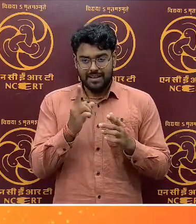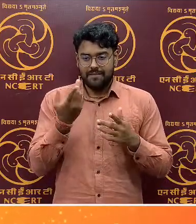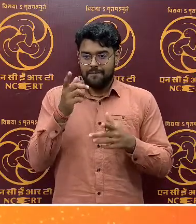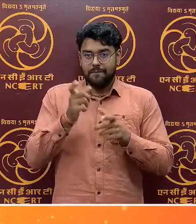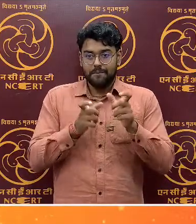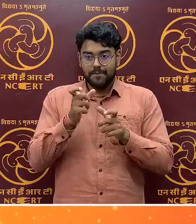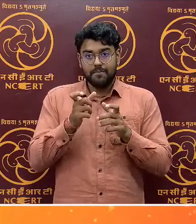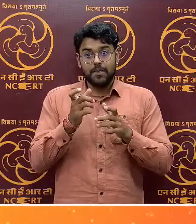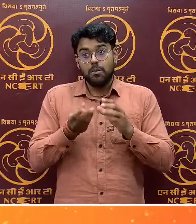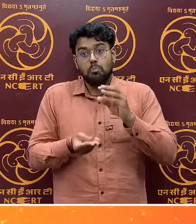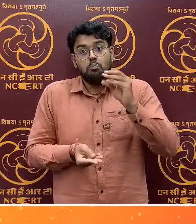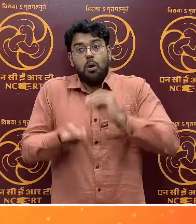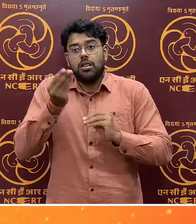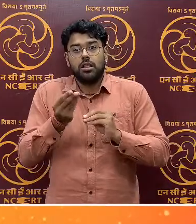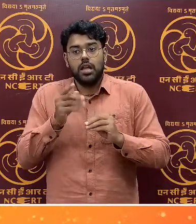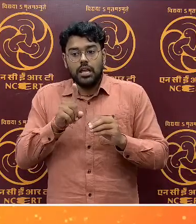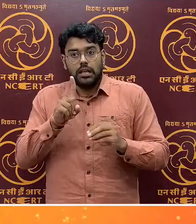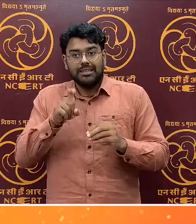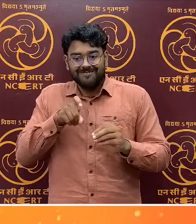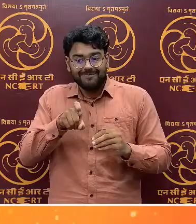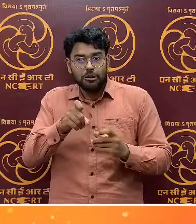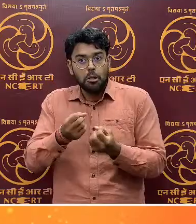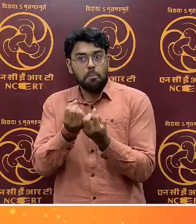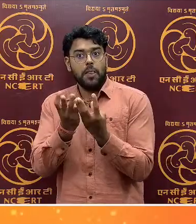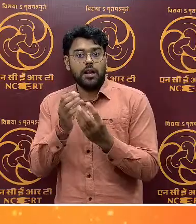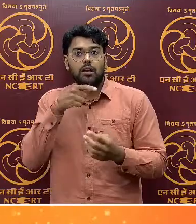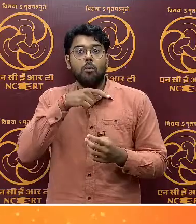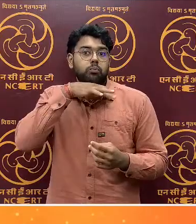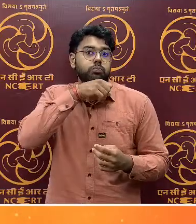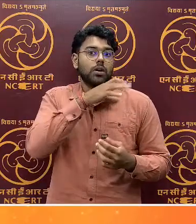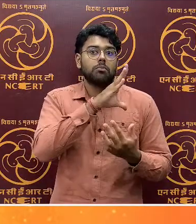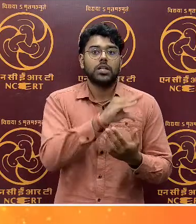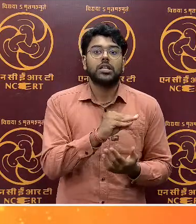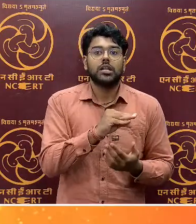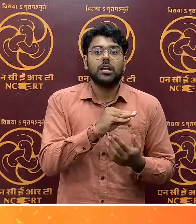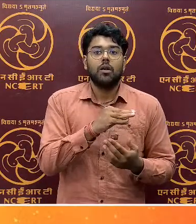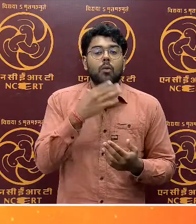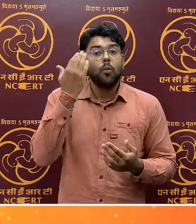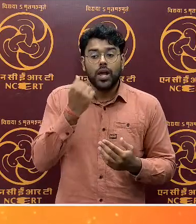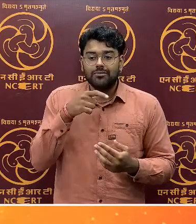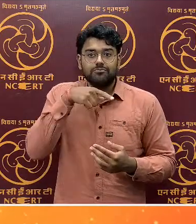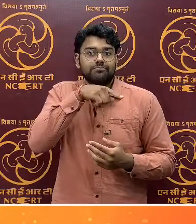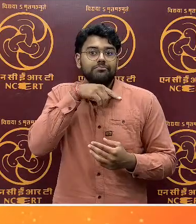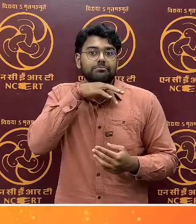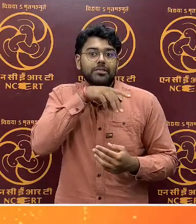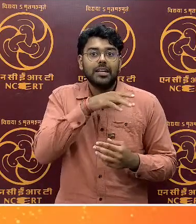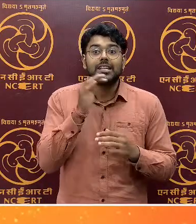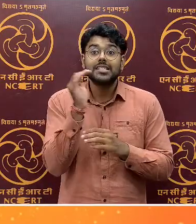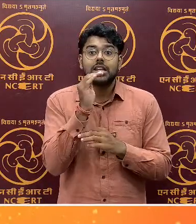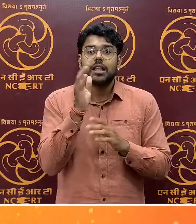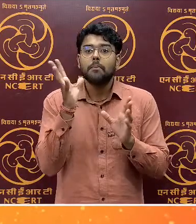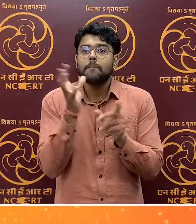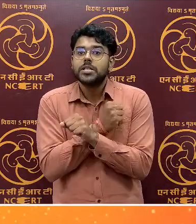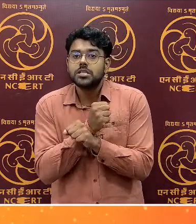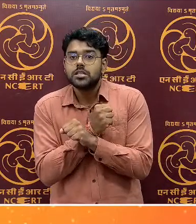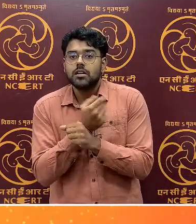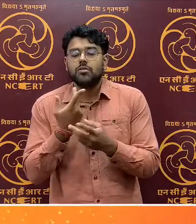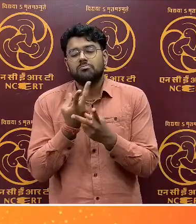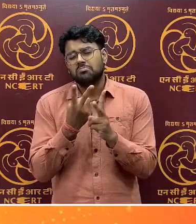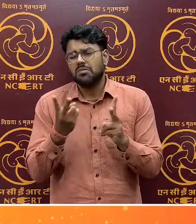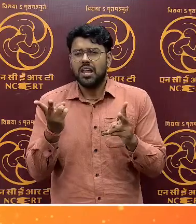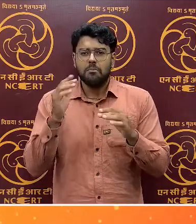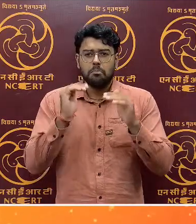will explode. Yeah. Because there is nobody to consume that species, and the other will go down, and the another will go